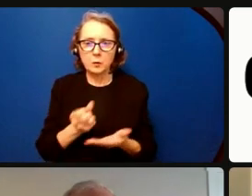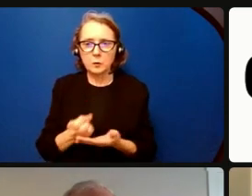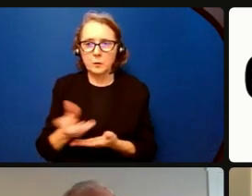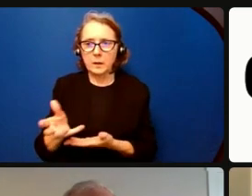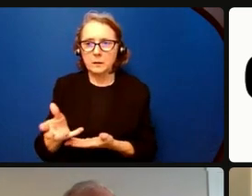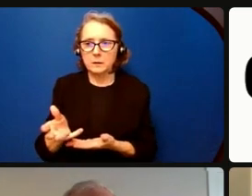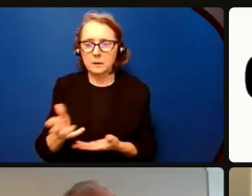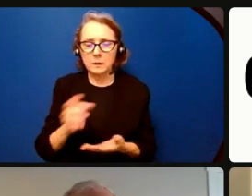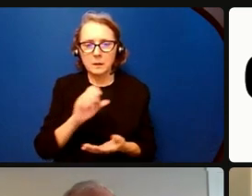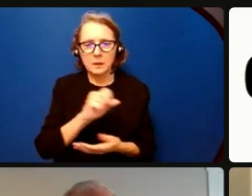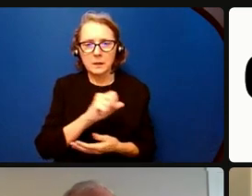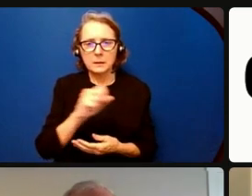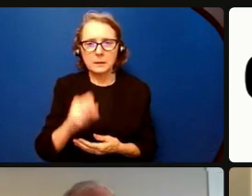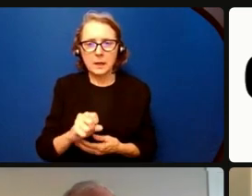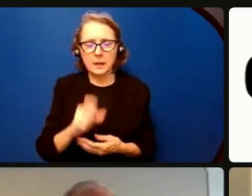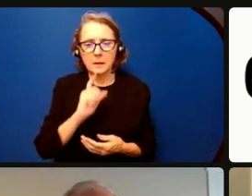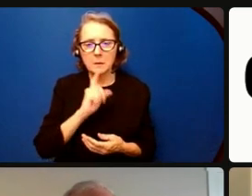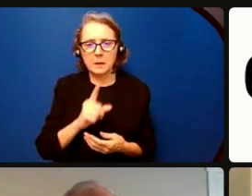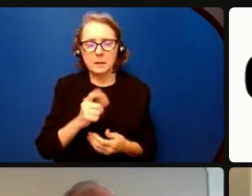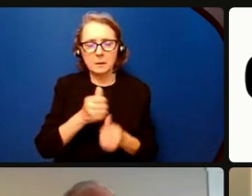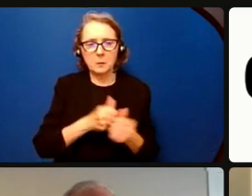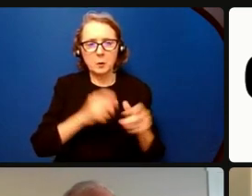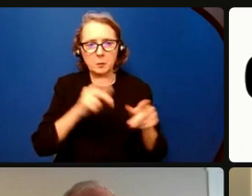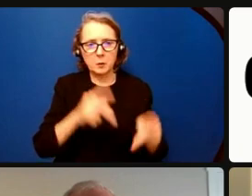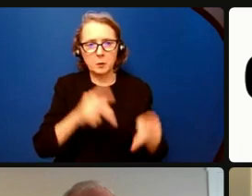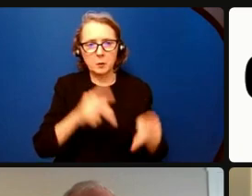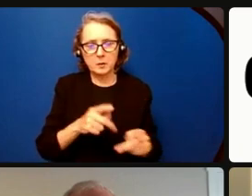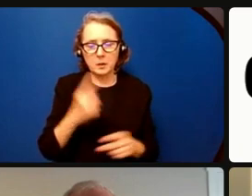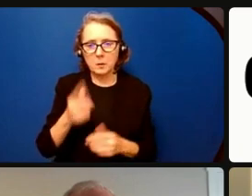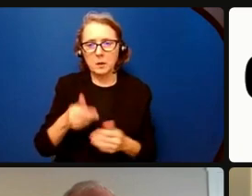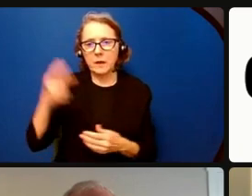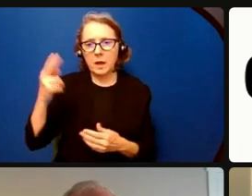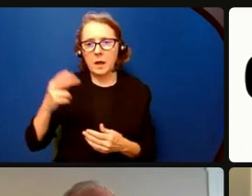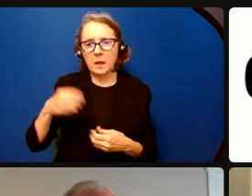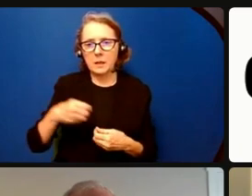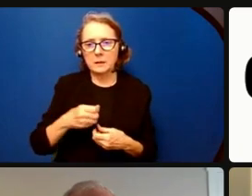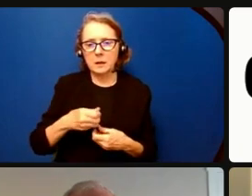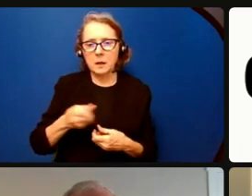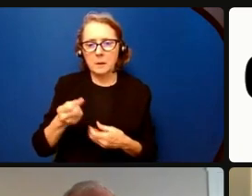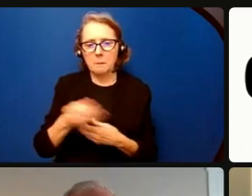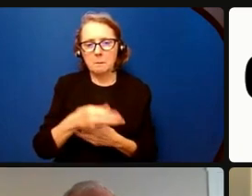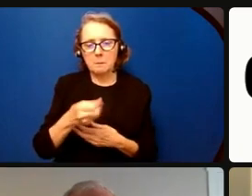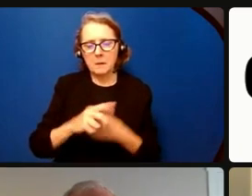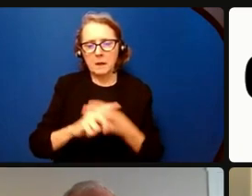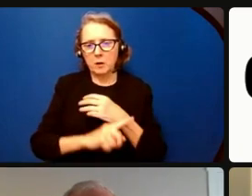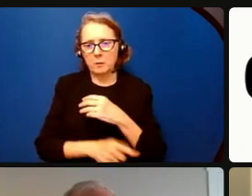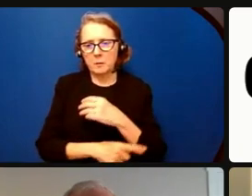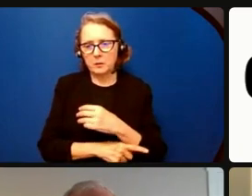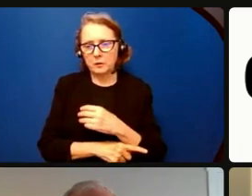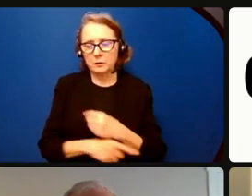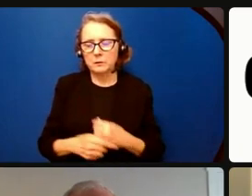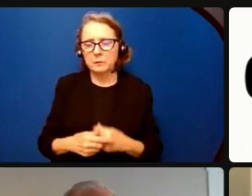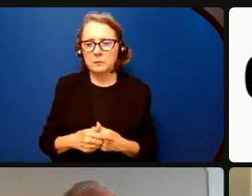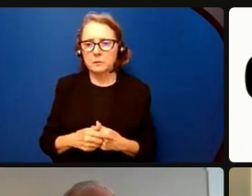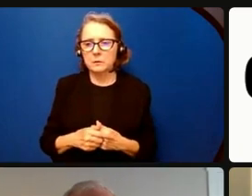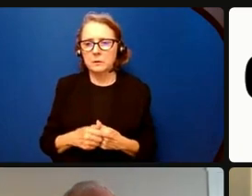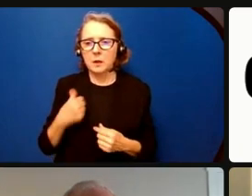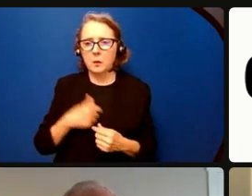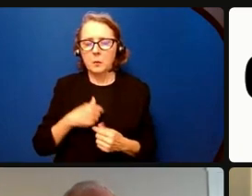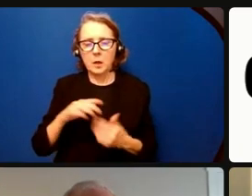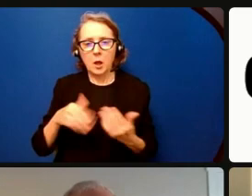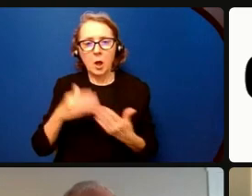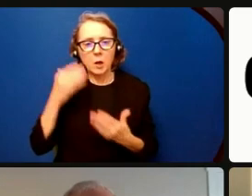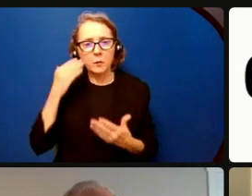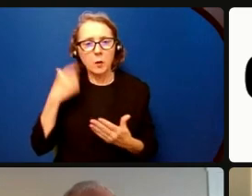Salem is per capita one of the highest producers of garbage, And we all know that we